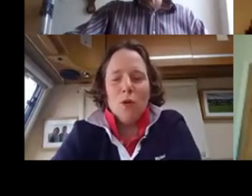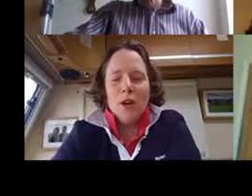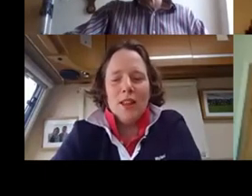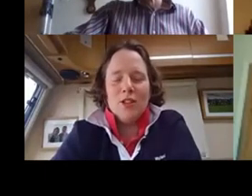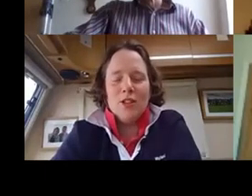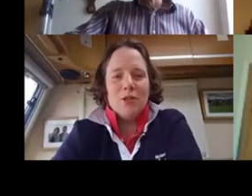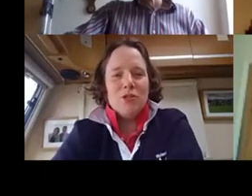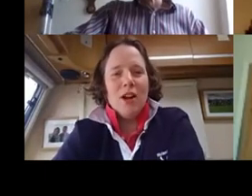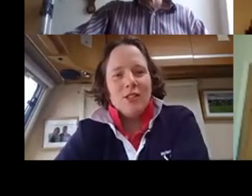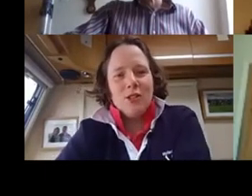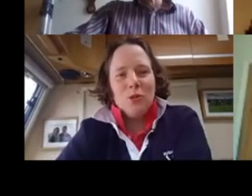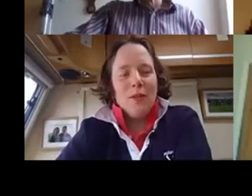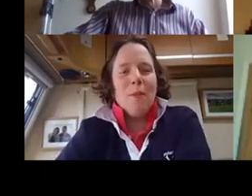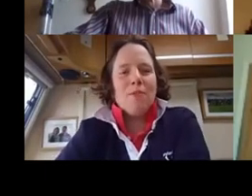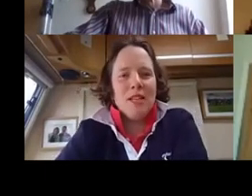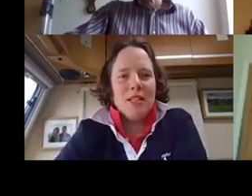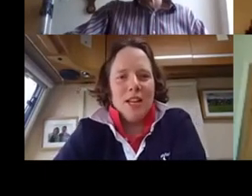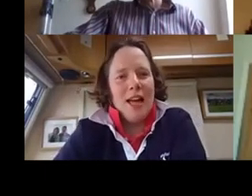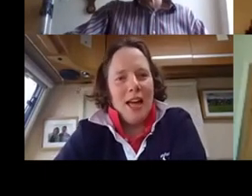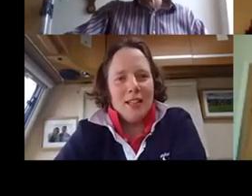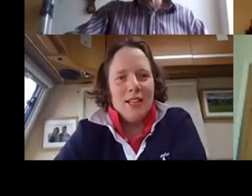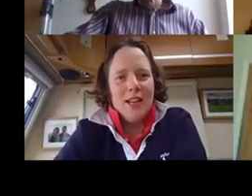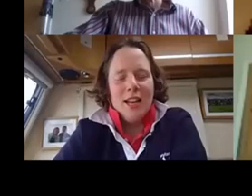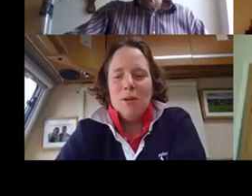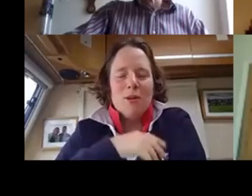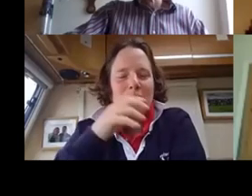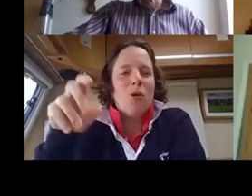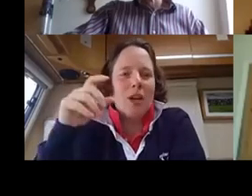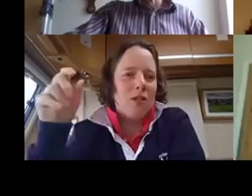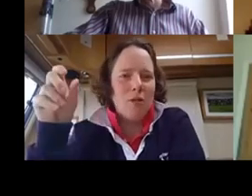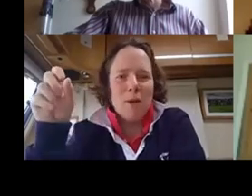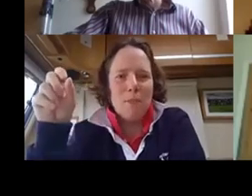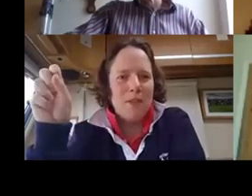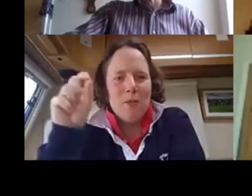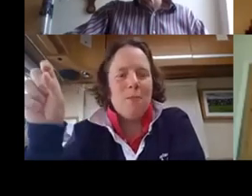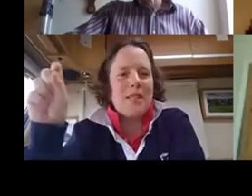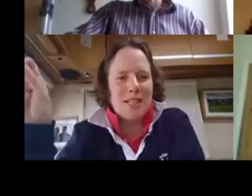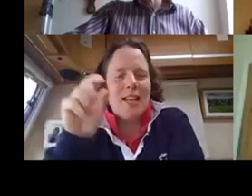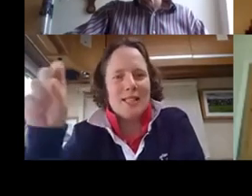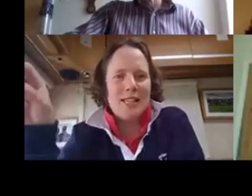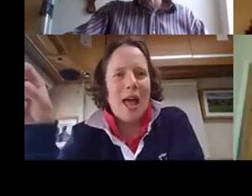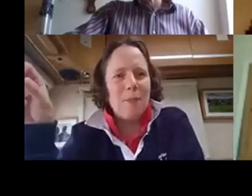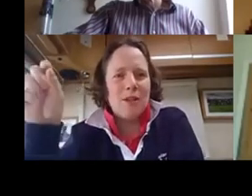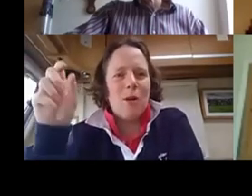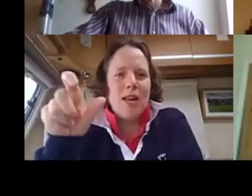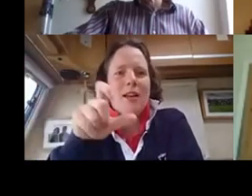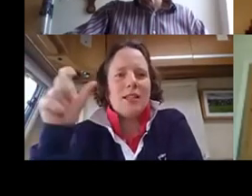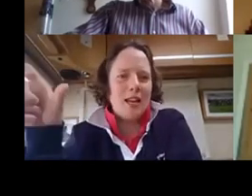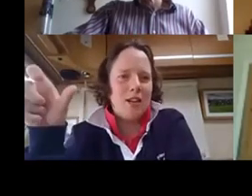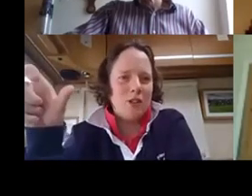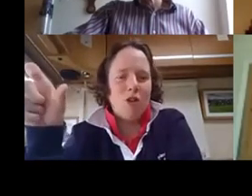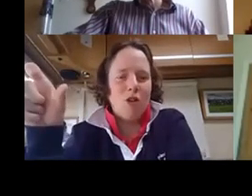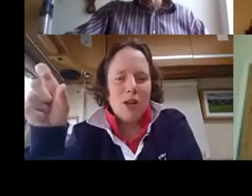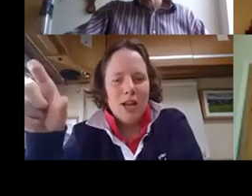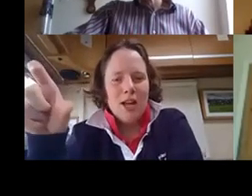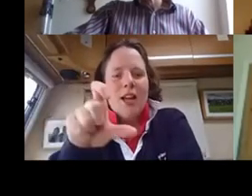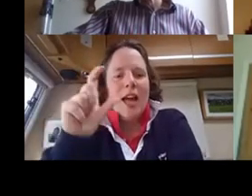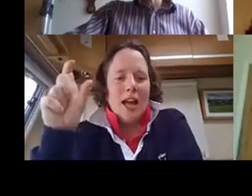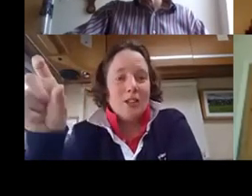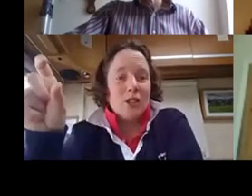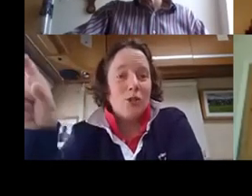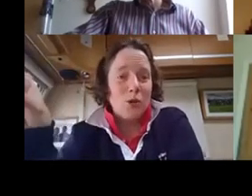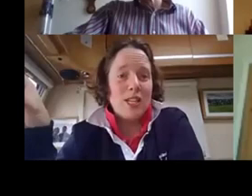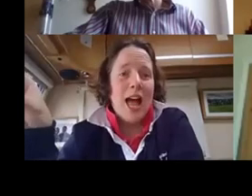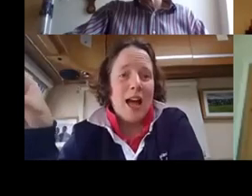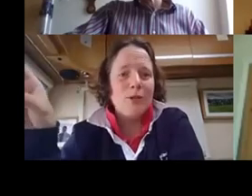for, they were trying to sort out their printer and we were talking through it, but they were missing a step. So I could take control